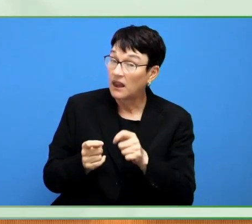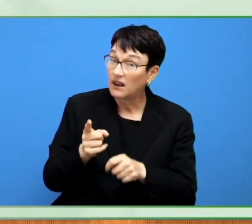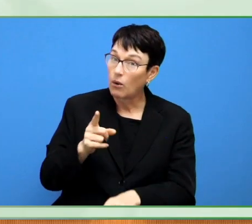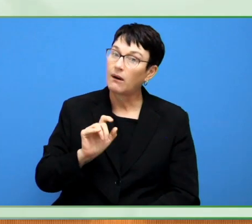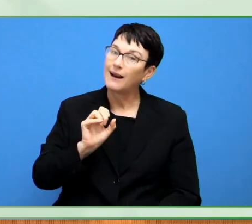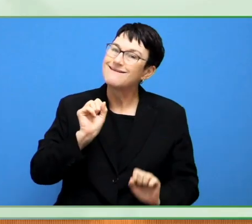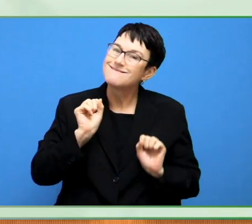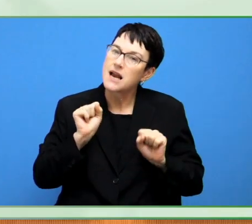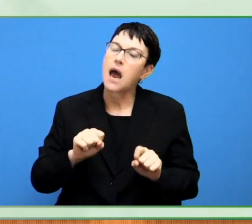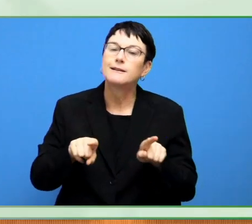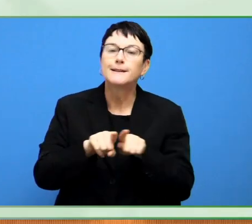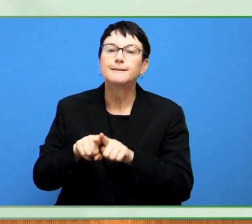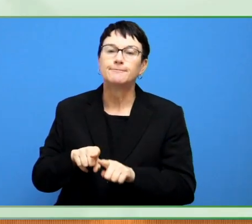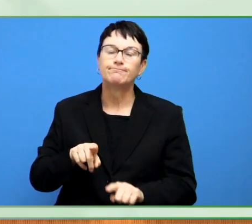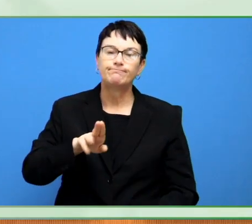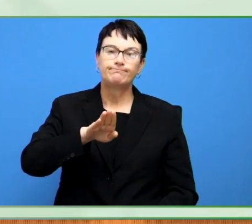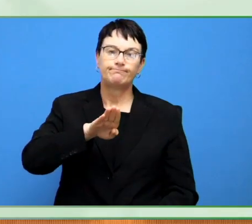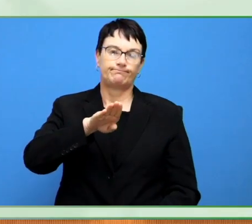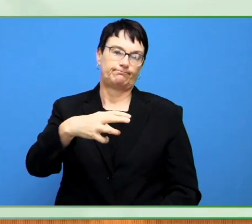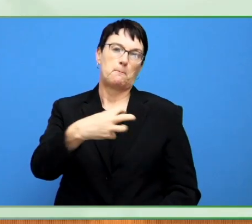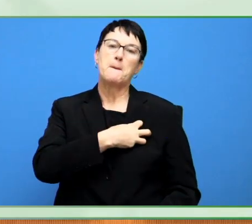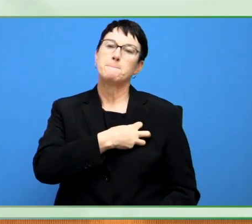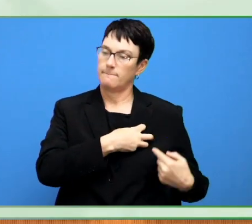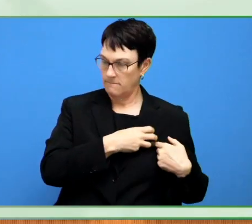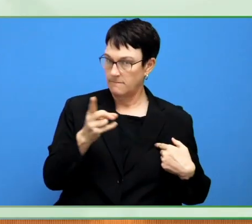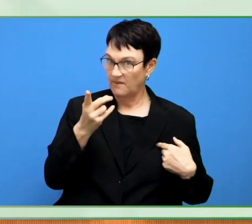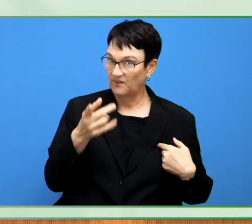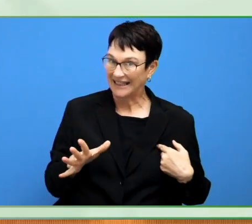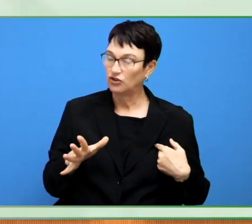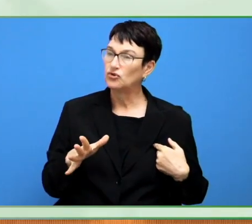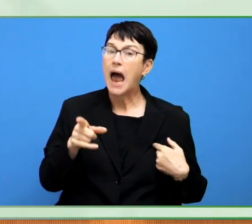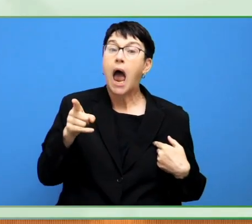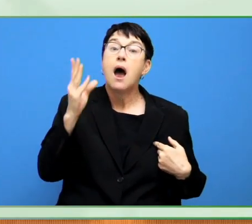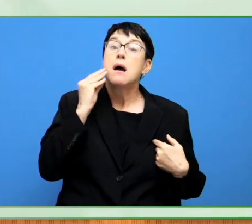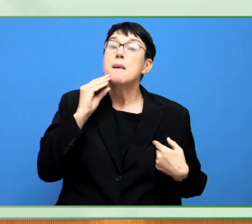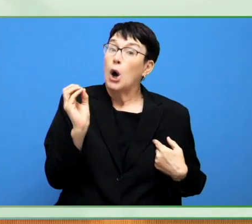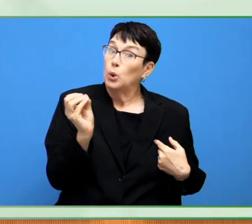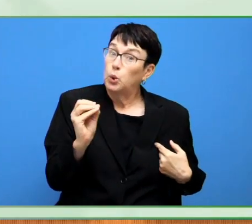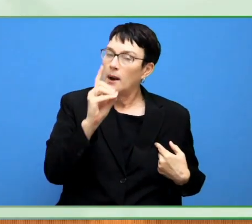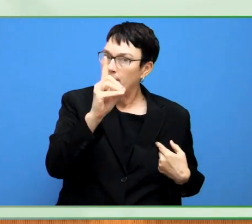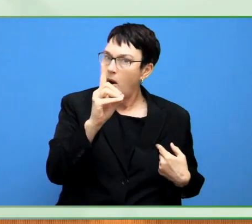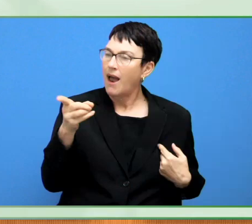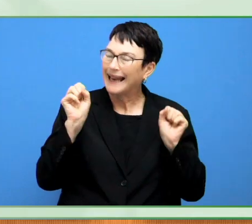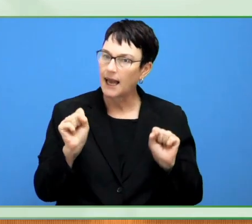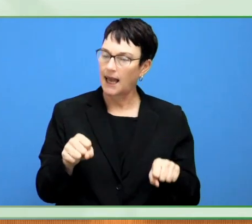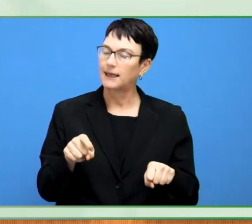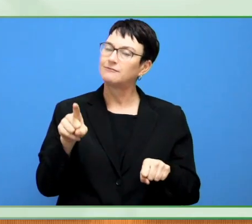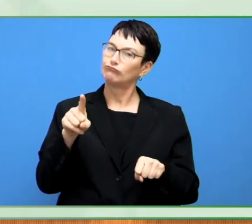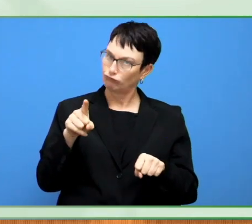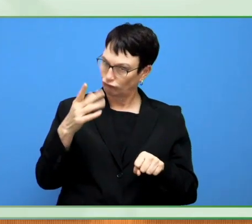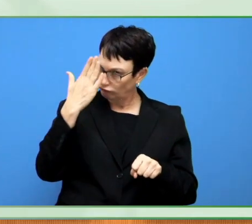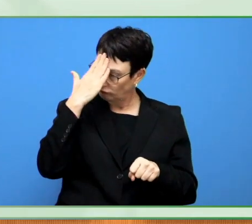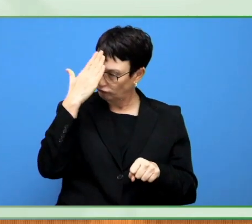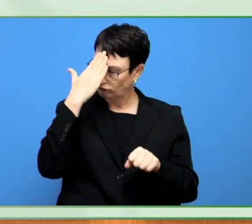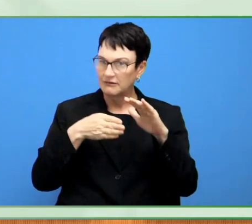I studied my standards. So what we're doing with this professional badging, which is knowledge-based, is we're